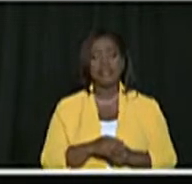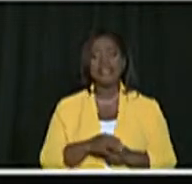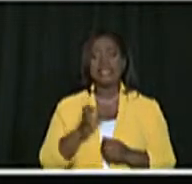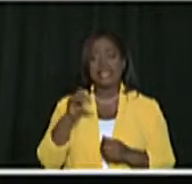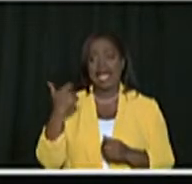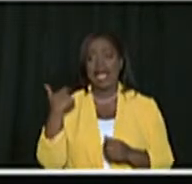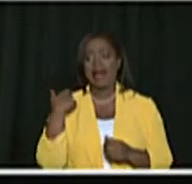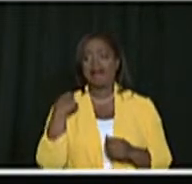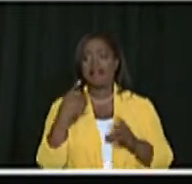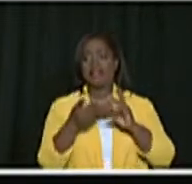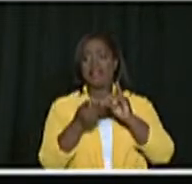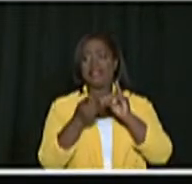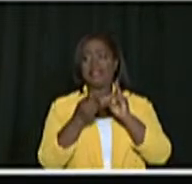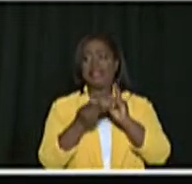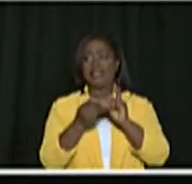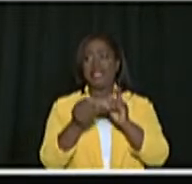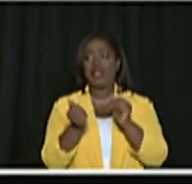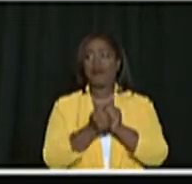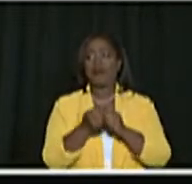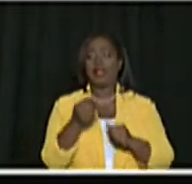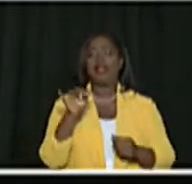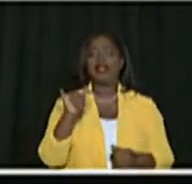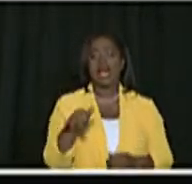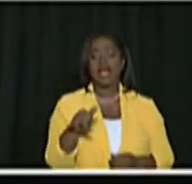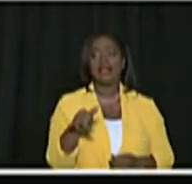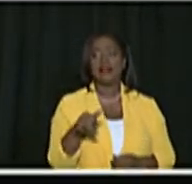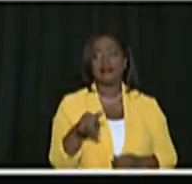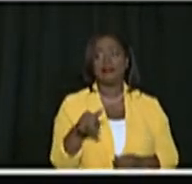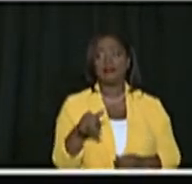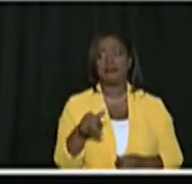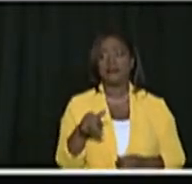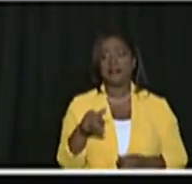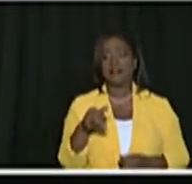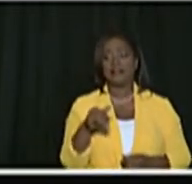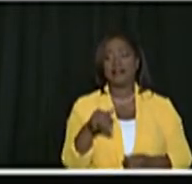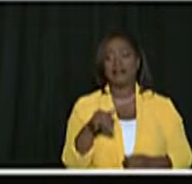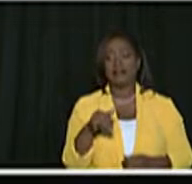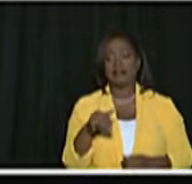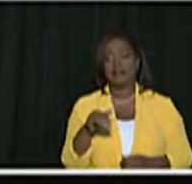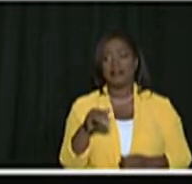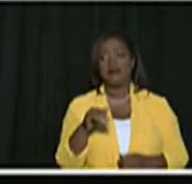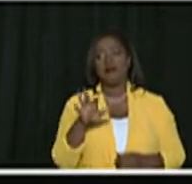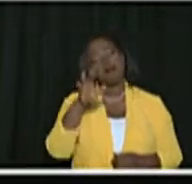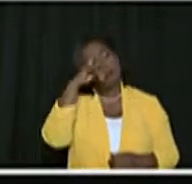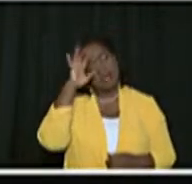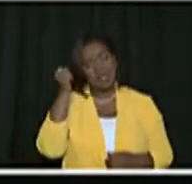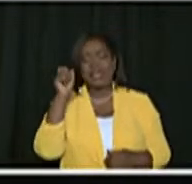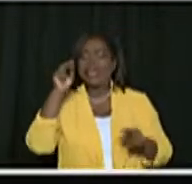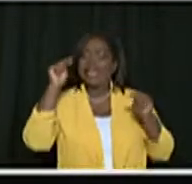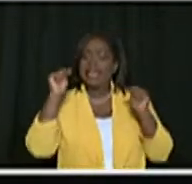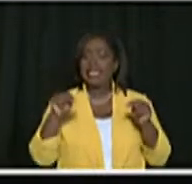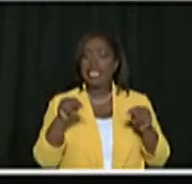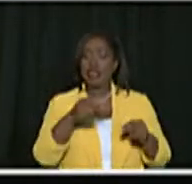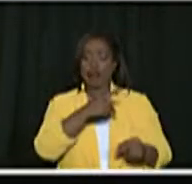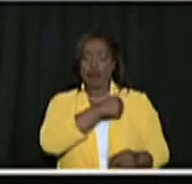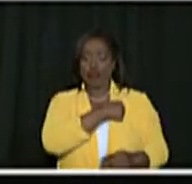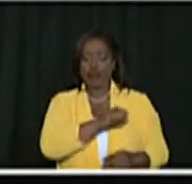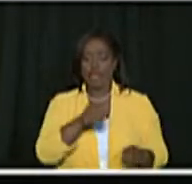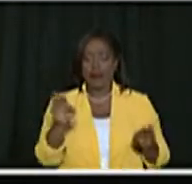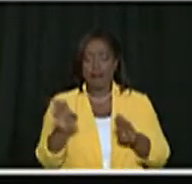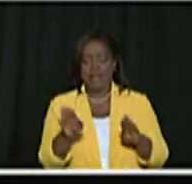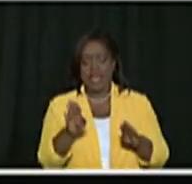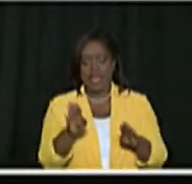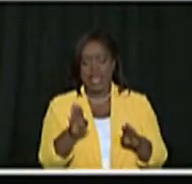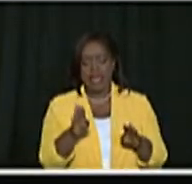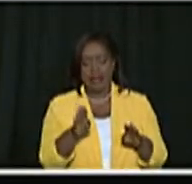Our psychology unit, our Smiles Mobile is all in an effort to treat with the behavioral issues. And what are some of these issues? The